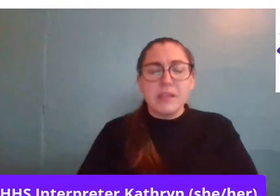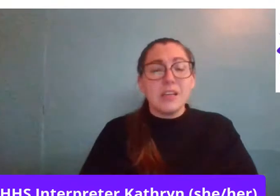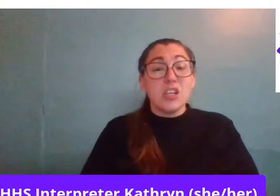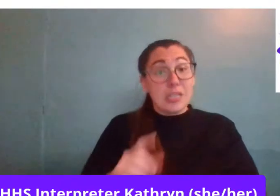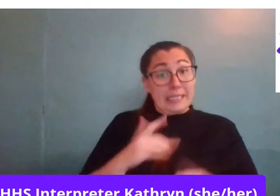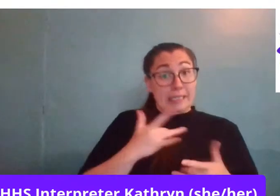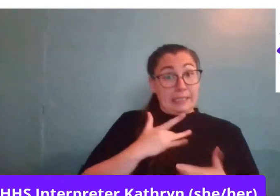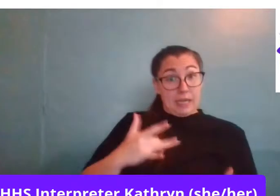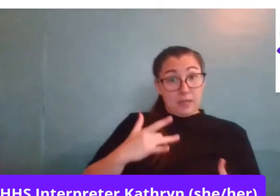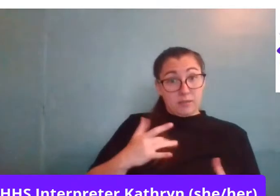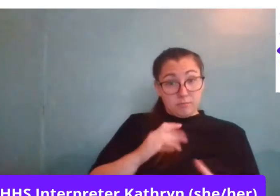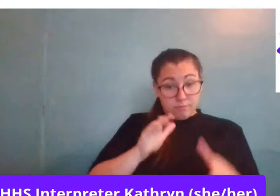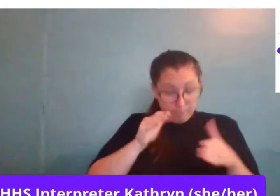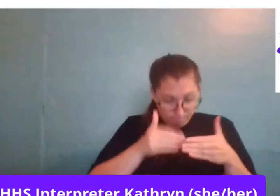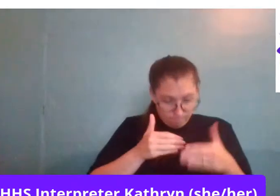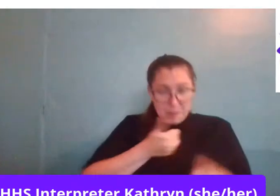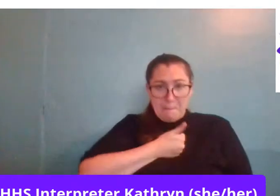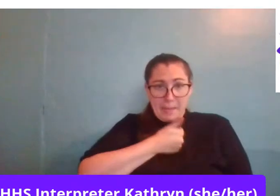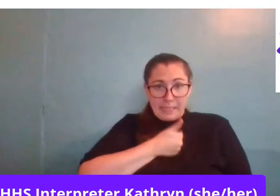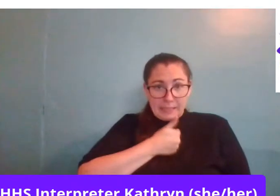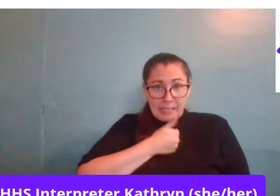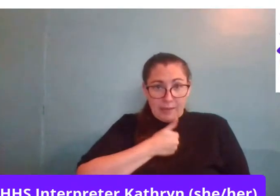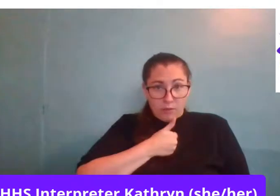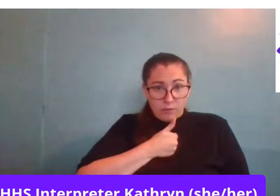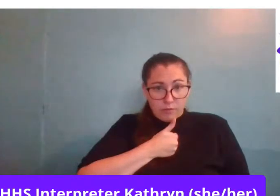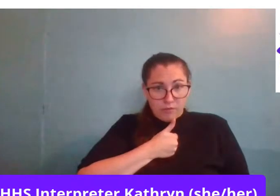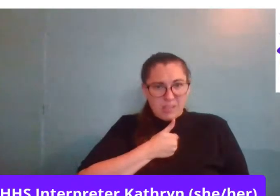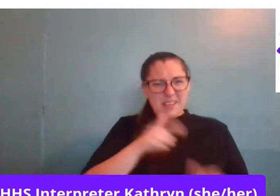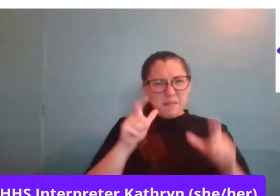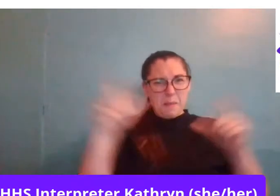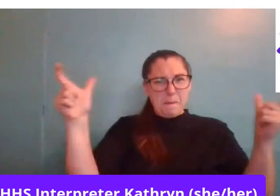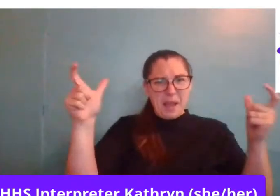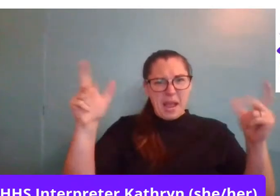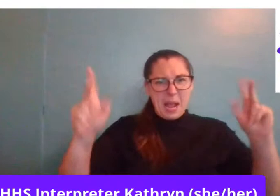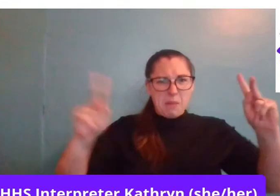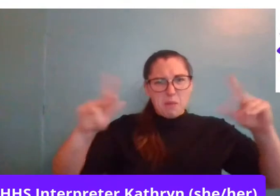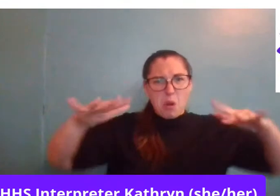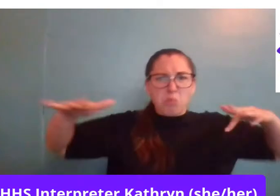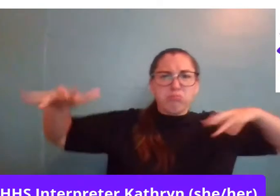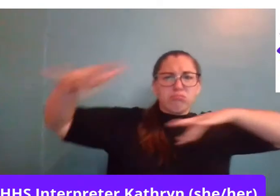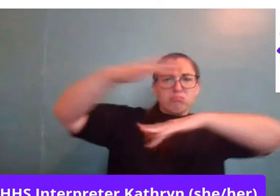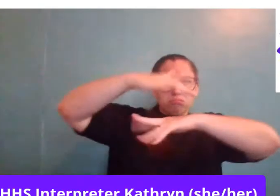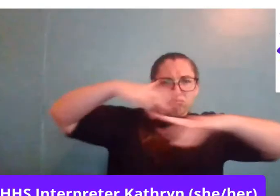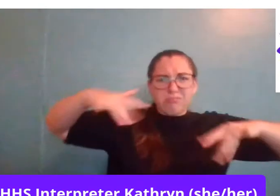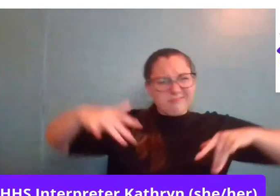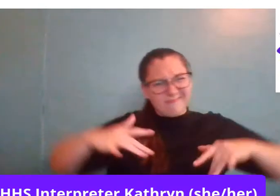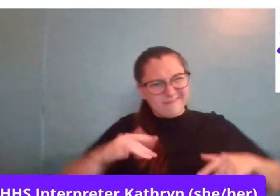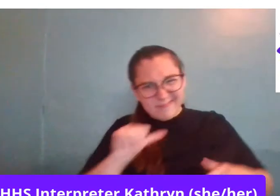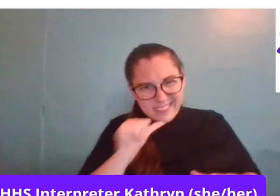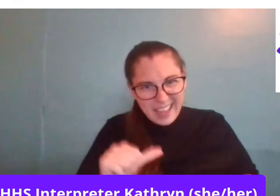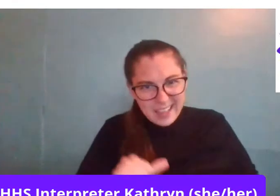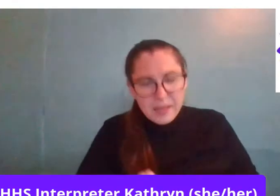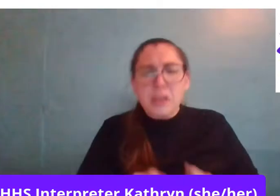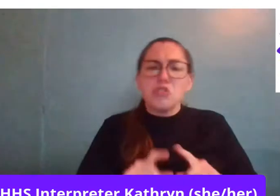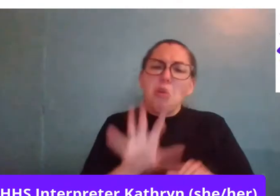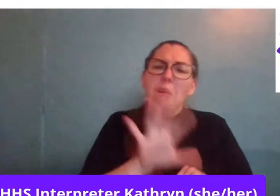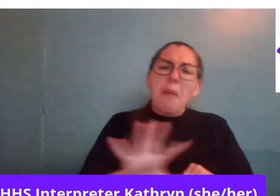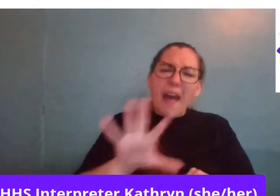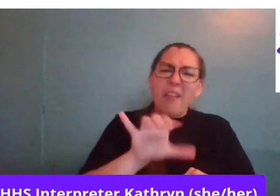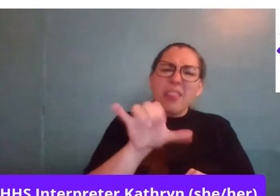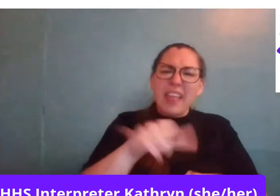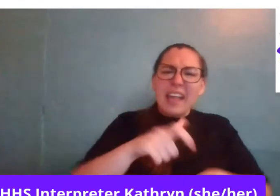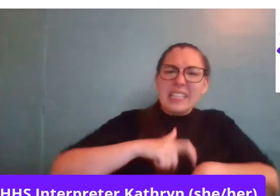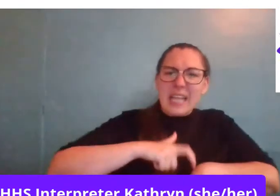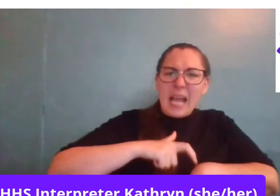but I've always, never been around a big, large crowd or whatnot. I was just say around that time, but